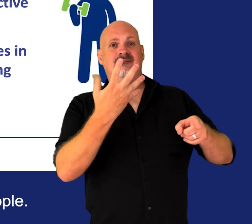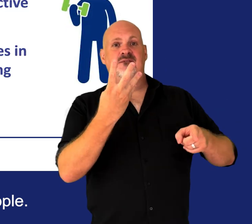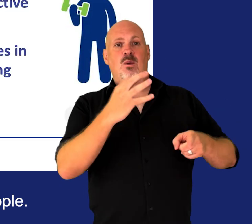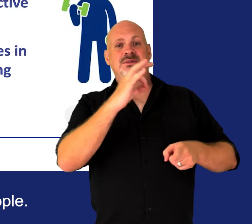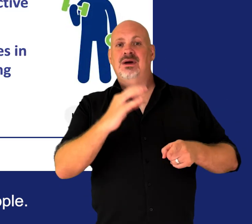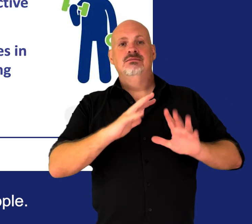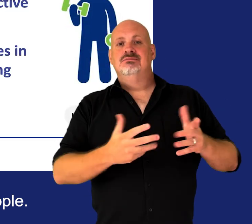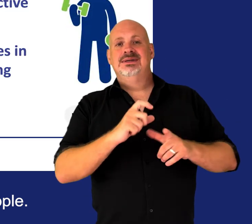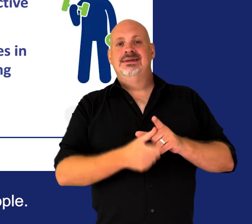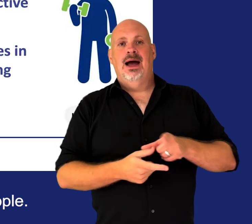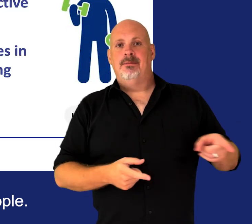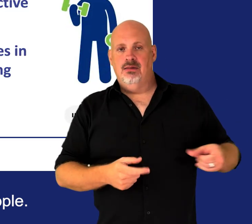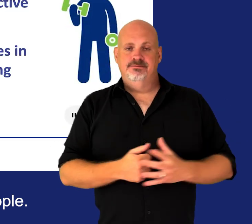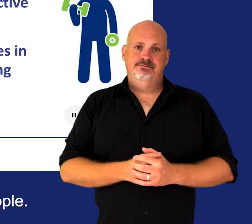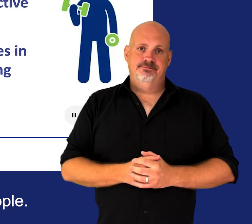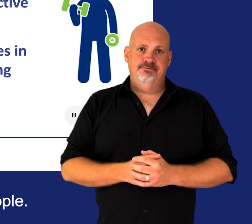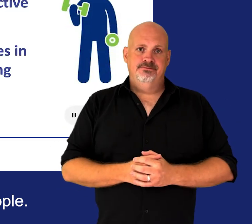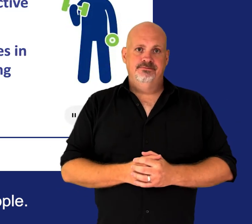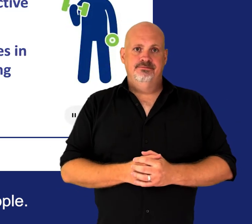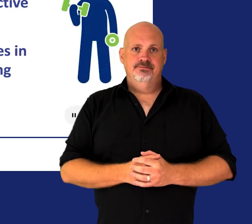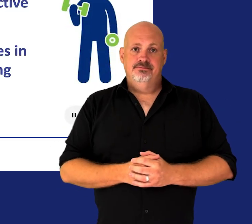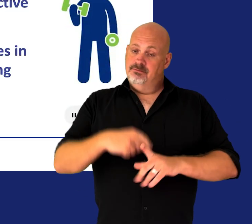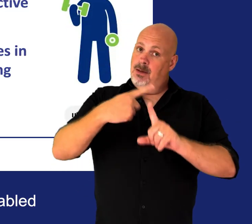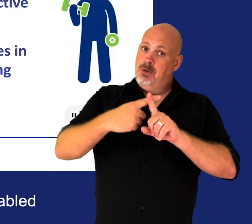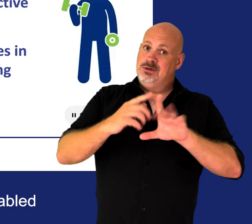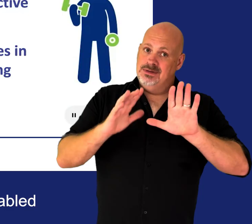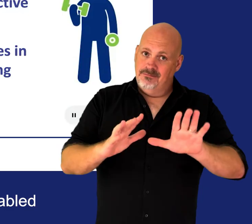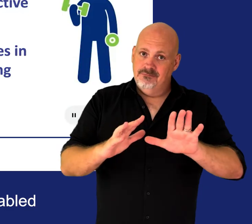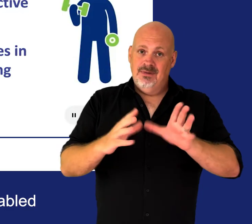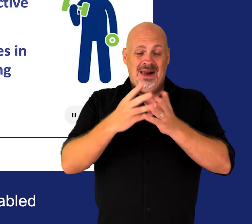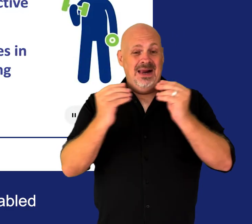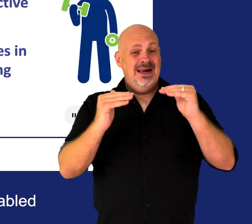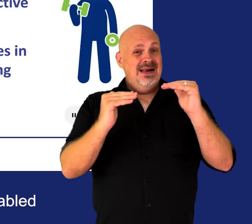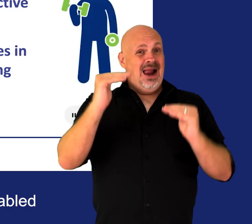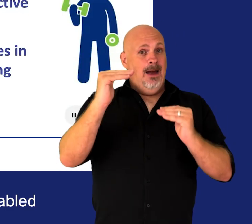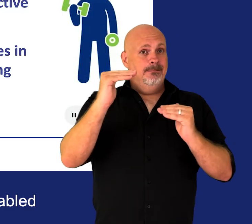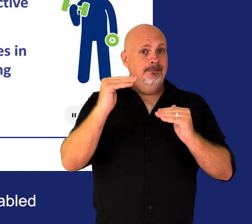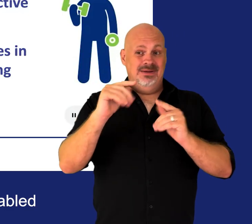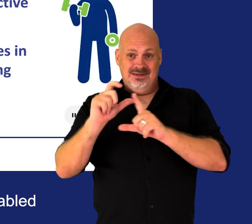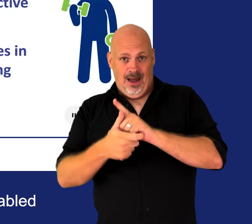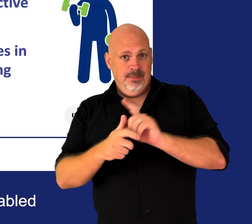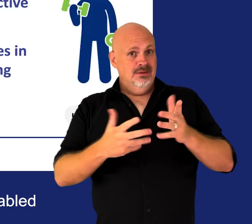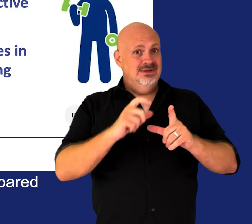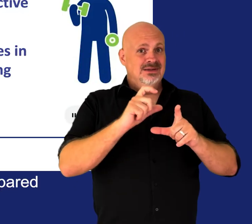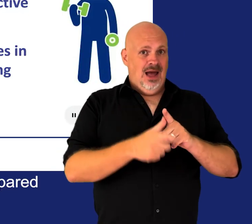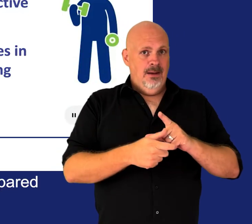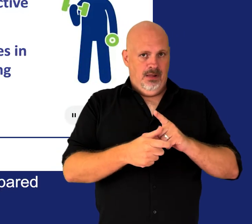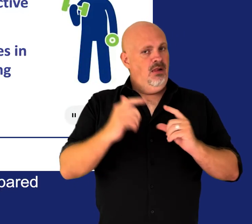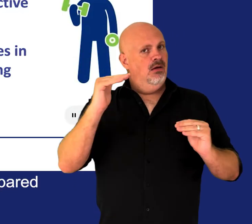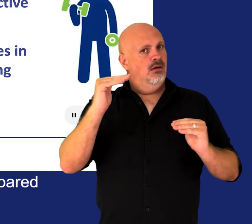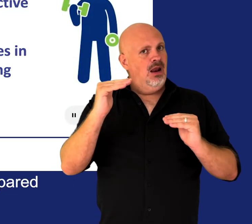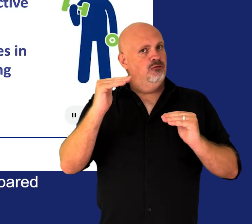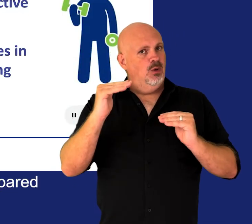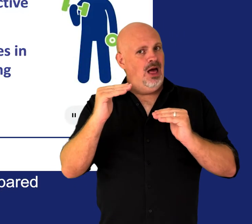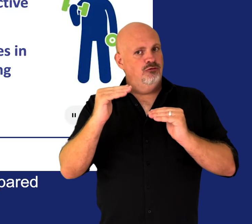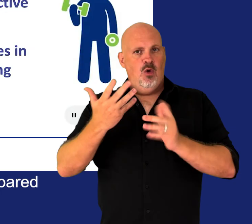to 54% of non-disabled people. Positively though, this gap between disabled and non-disabled people's